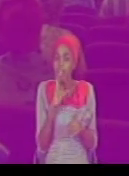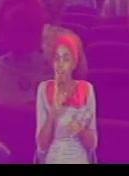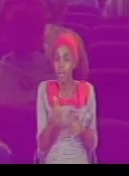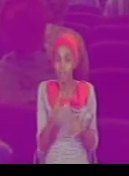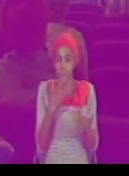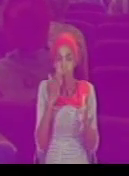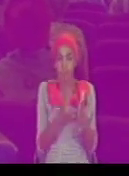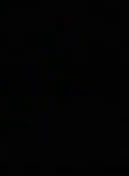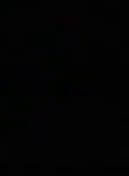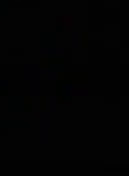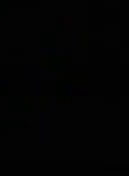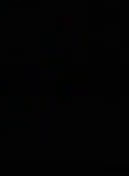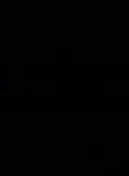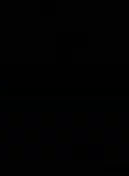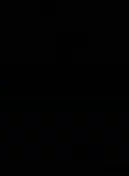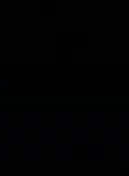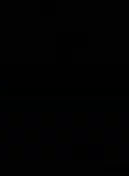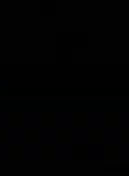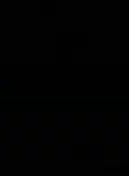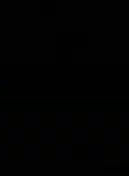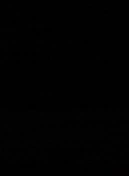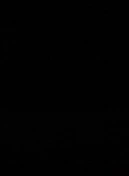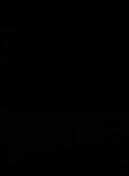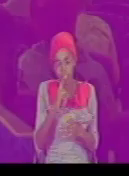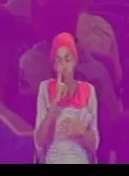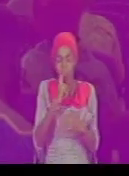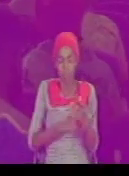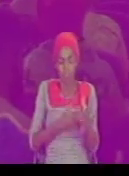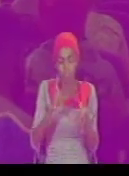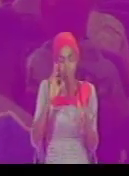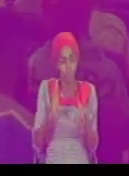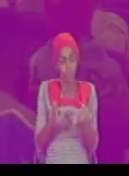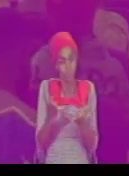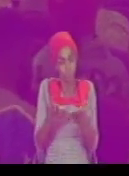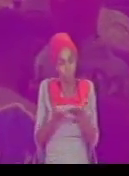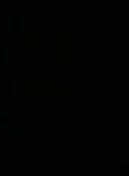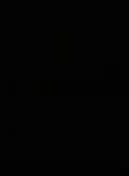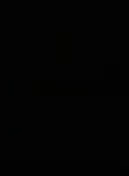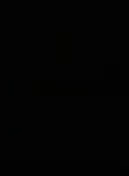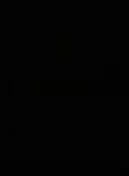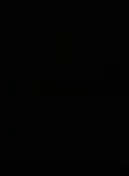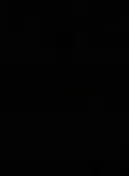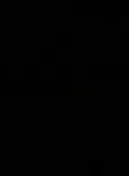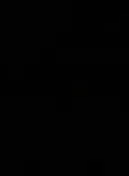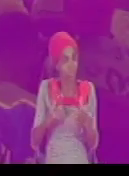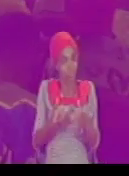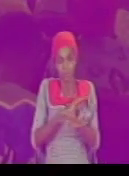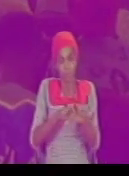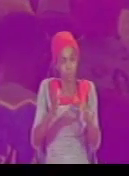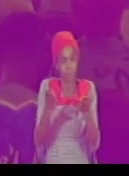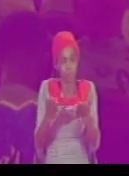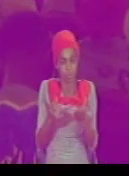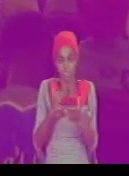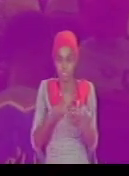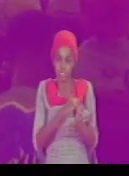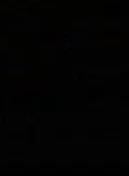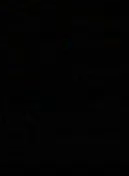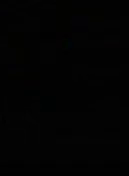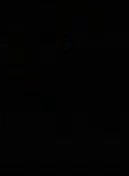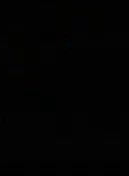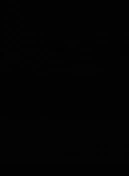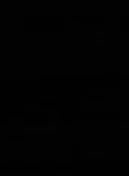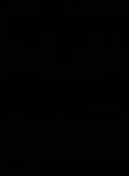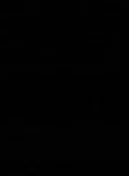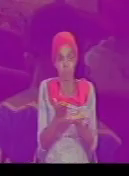God wants, and the attitude God does not want. Hear him. They're praising the Lord, but they want to honor him in that